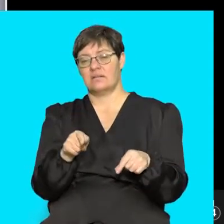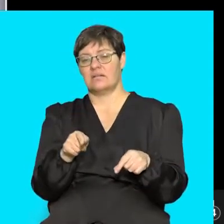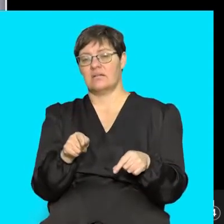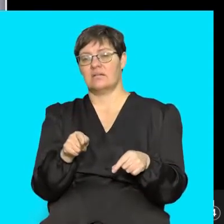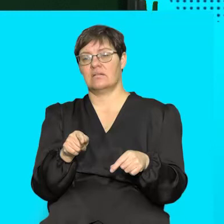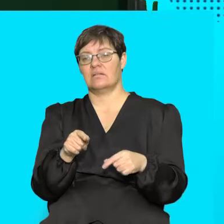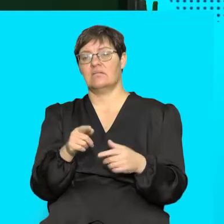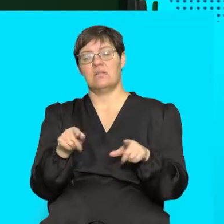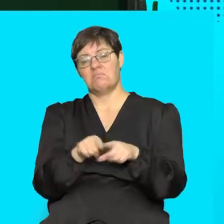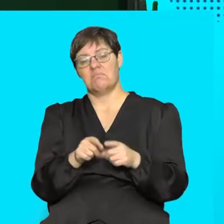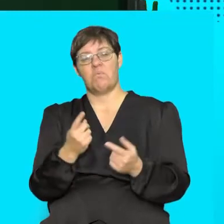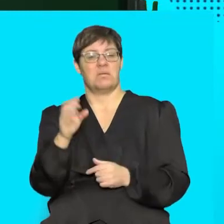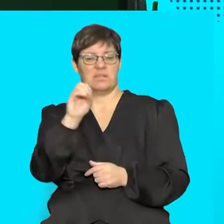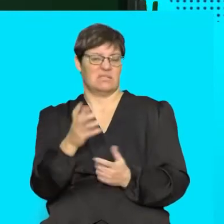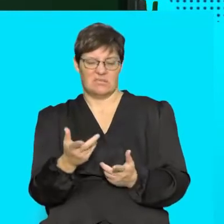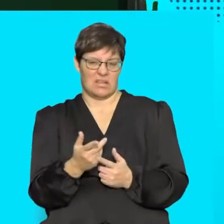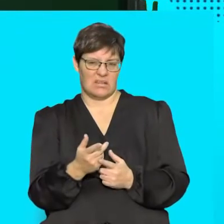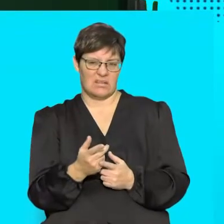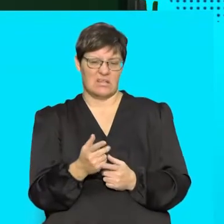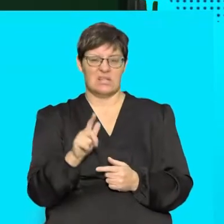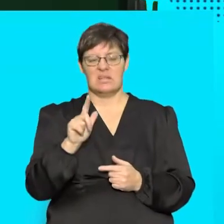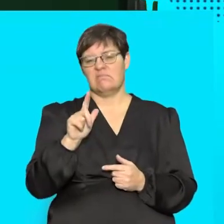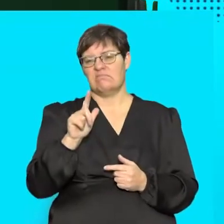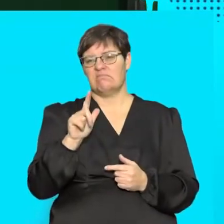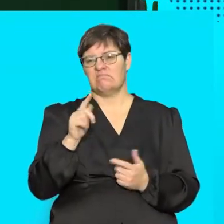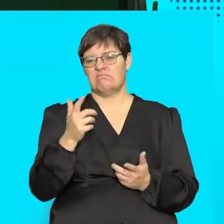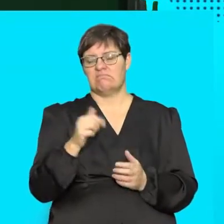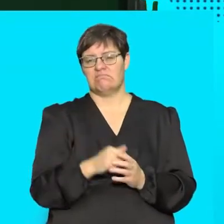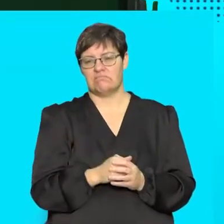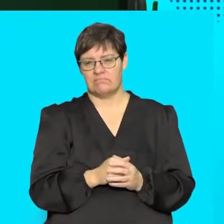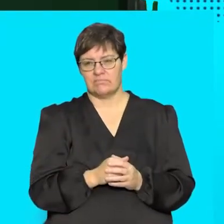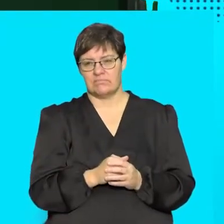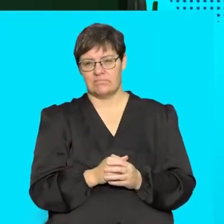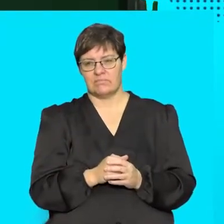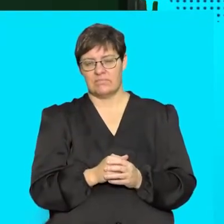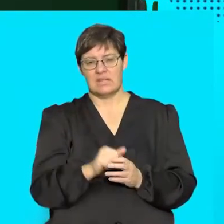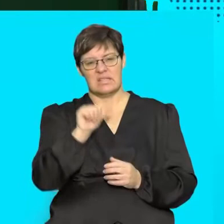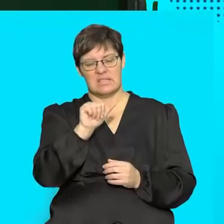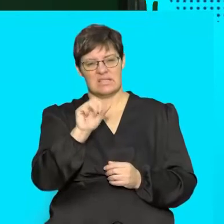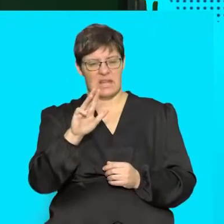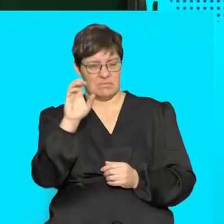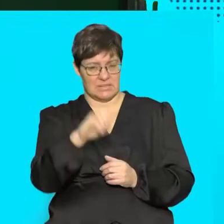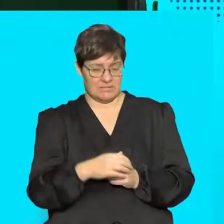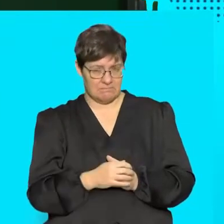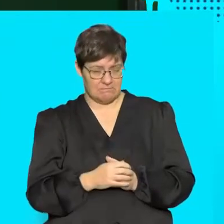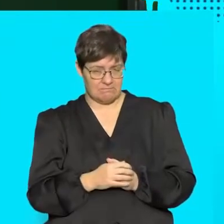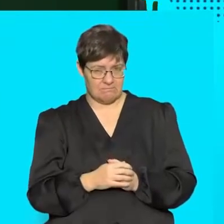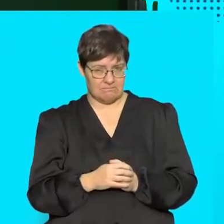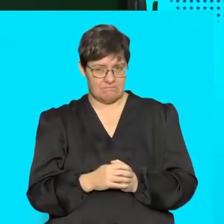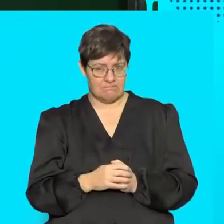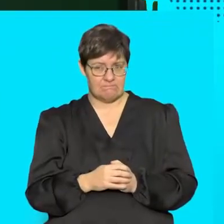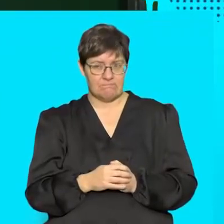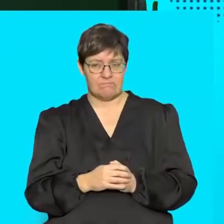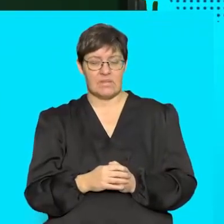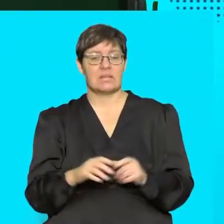decimal place, is 71%. Okay. So guys, so in the next segment, what